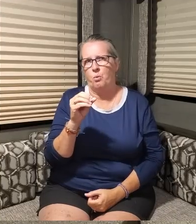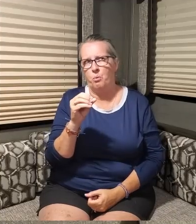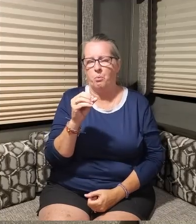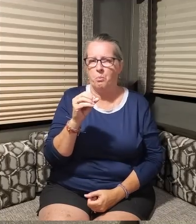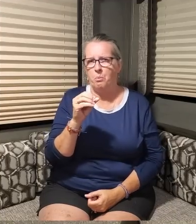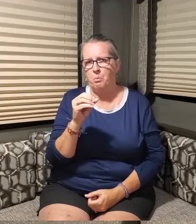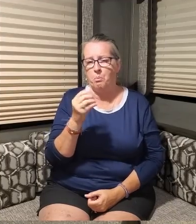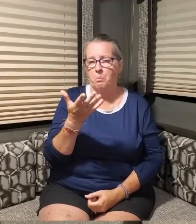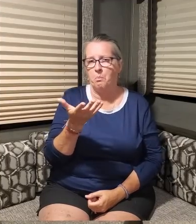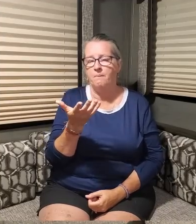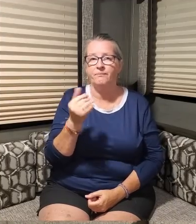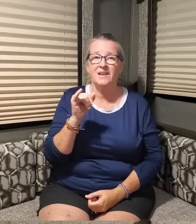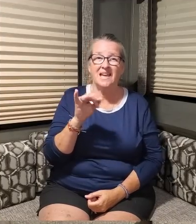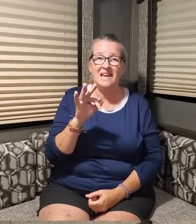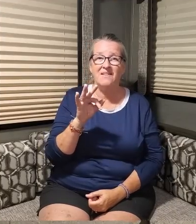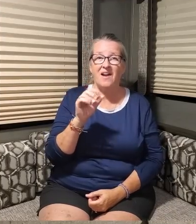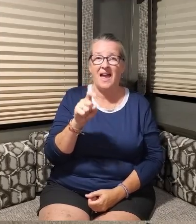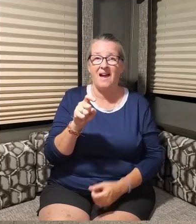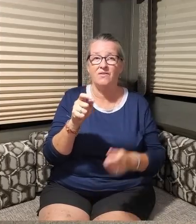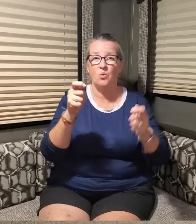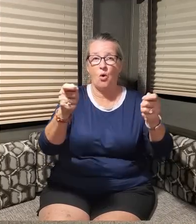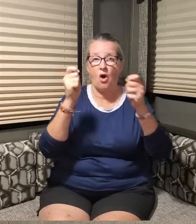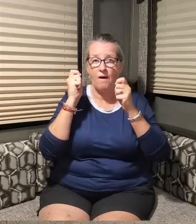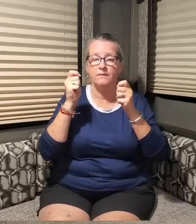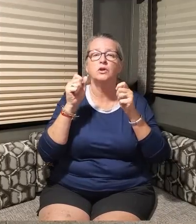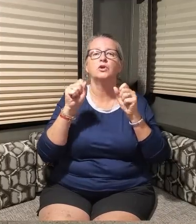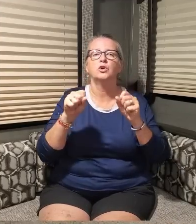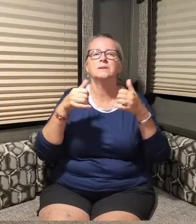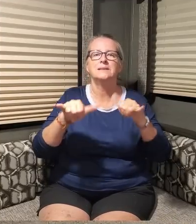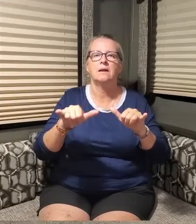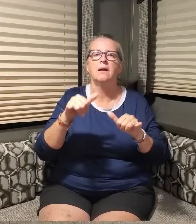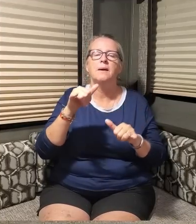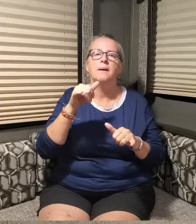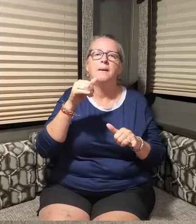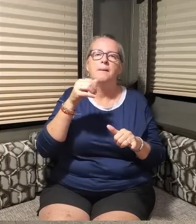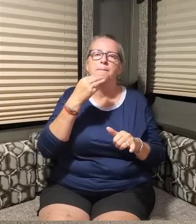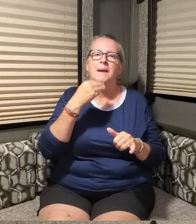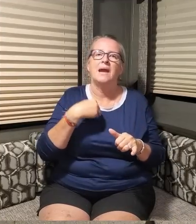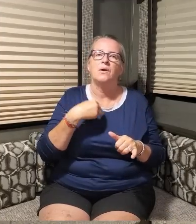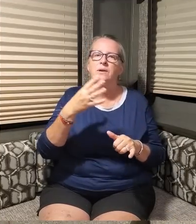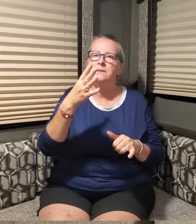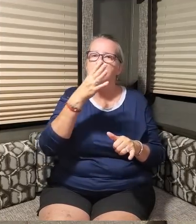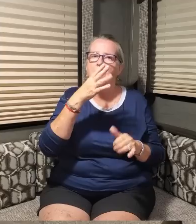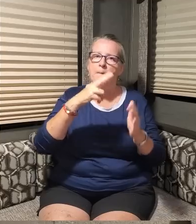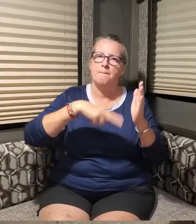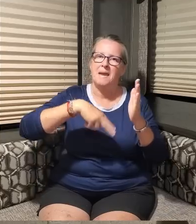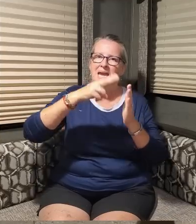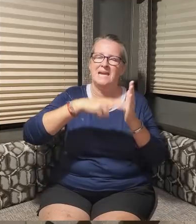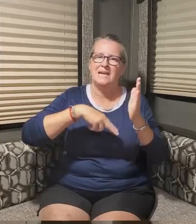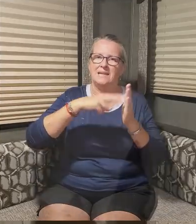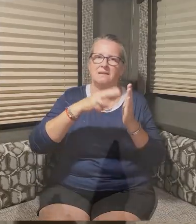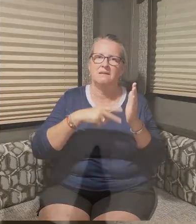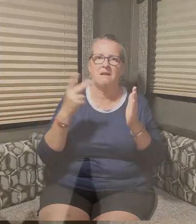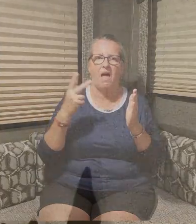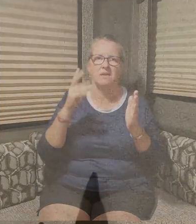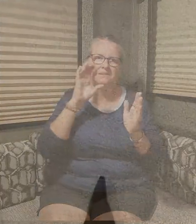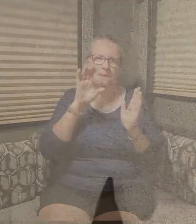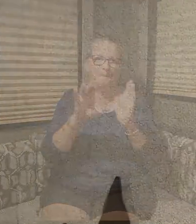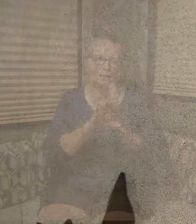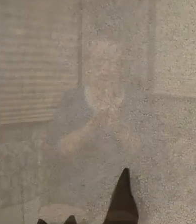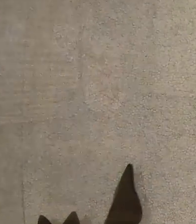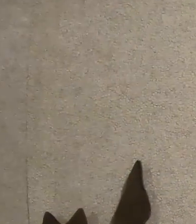So, if I have to get it off, I can still get it off. Mary's mom painted us that picture, or painted her the